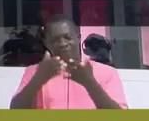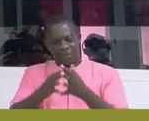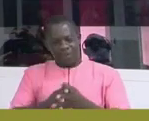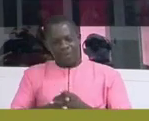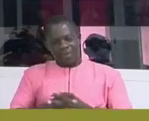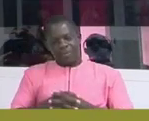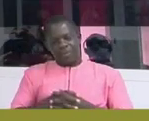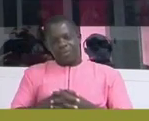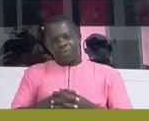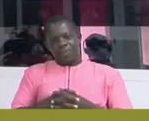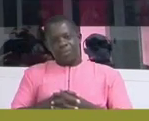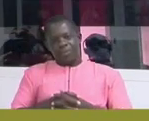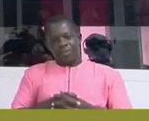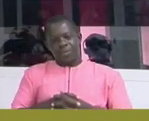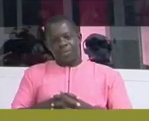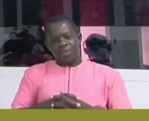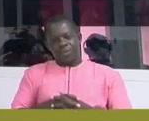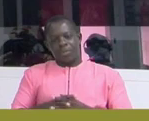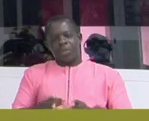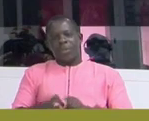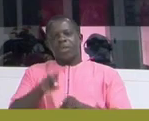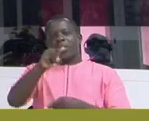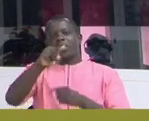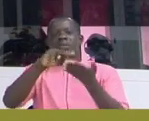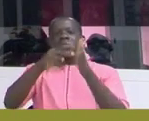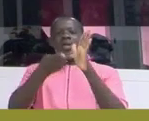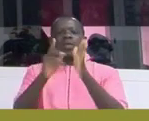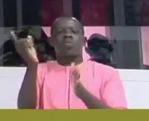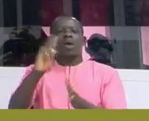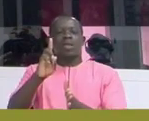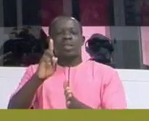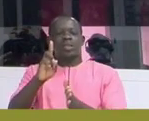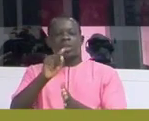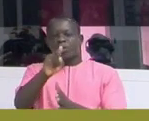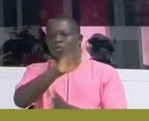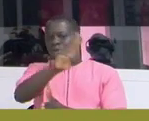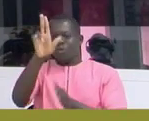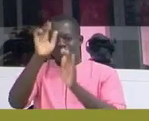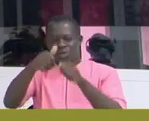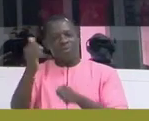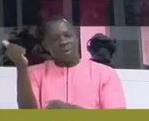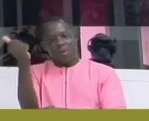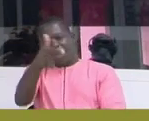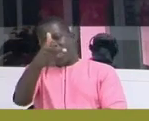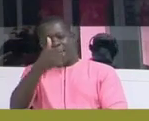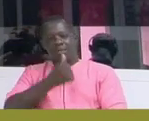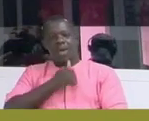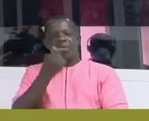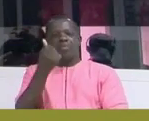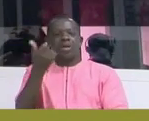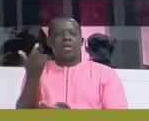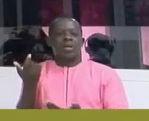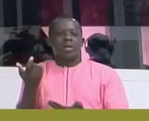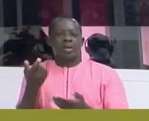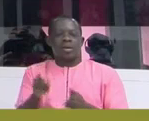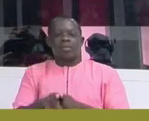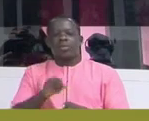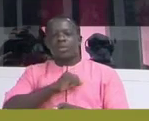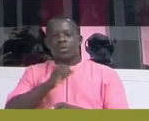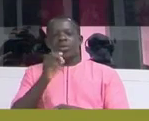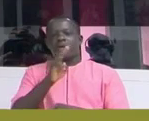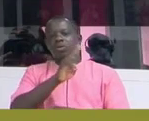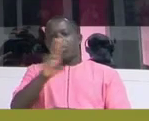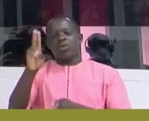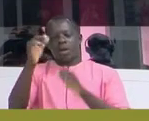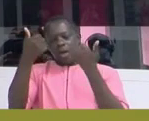our $10 and give it to you as a gift. I said the meaning of that is that you will not pay